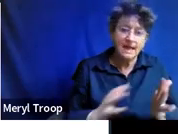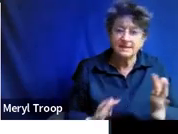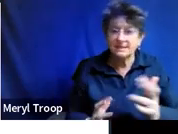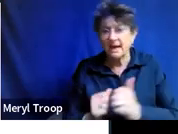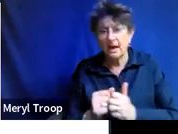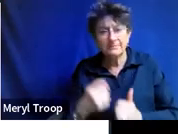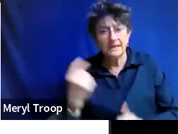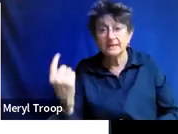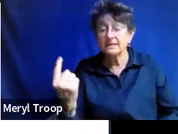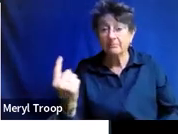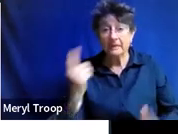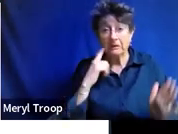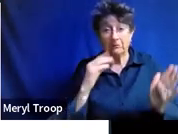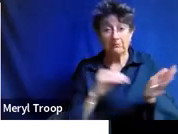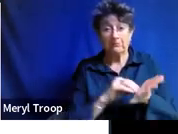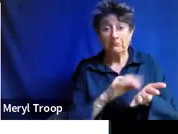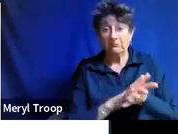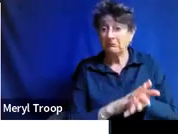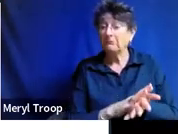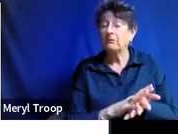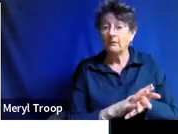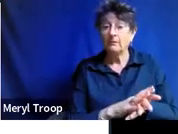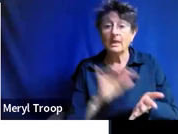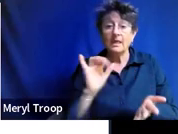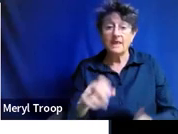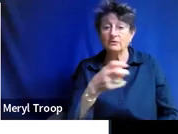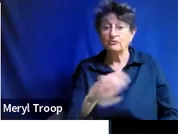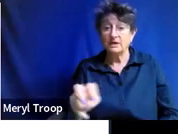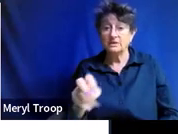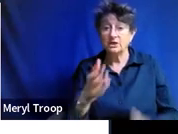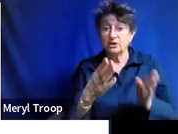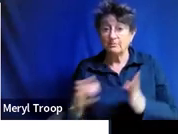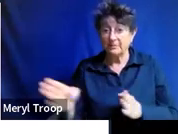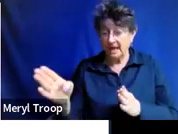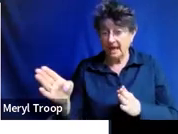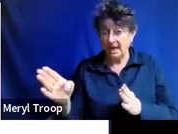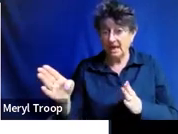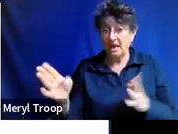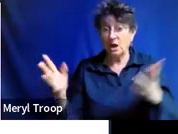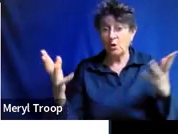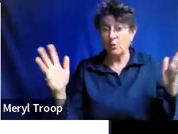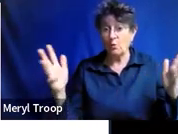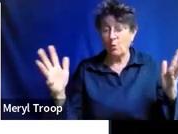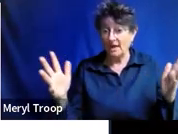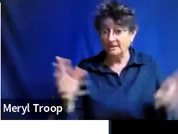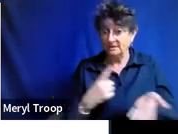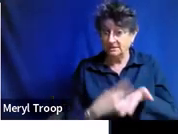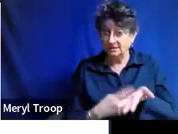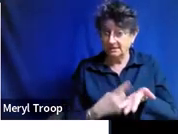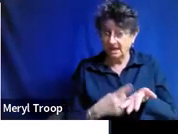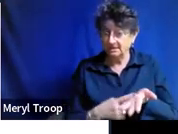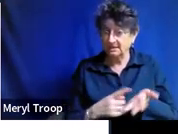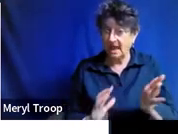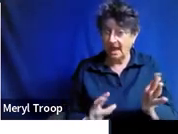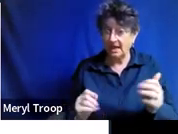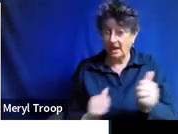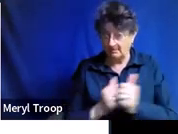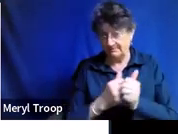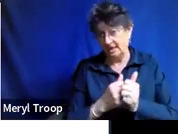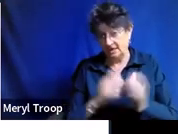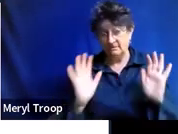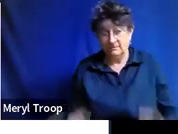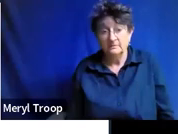just noting in the written notice that the transition plan was discussed, talked about, updated.